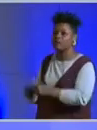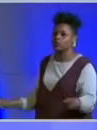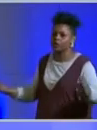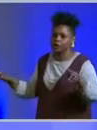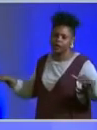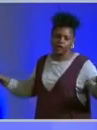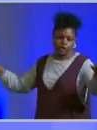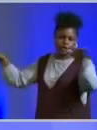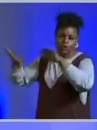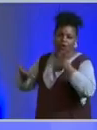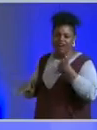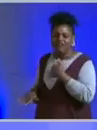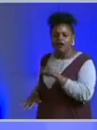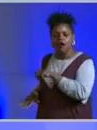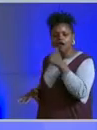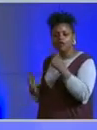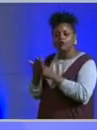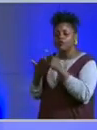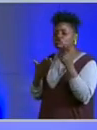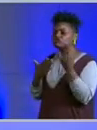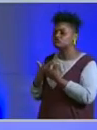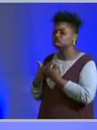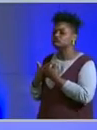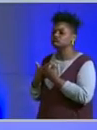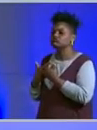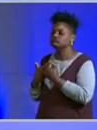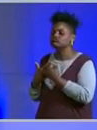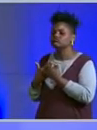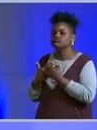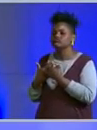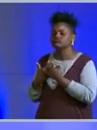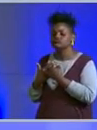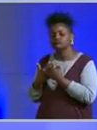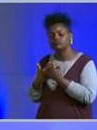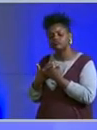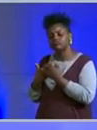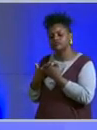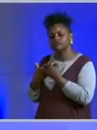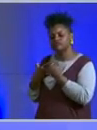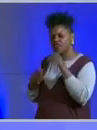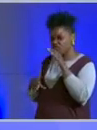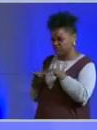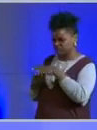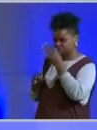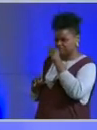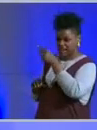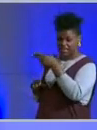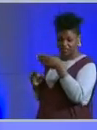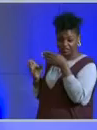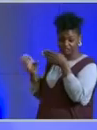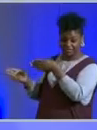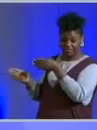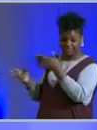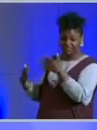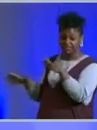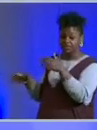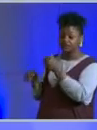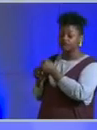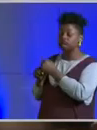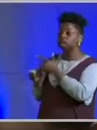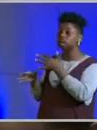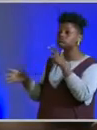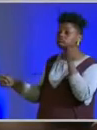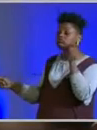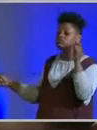Christian project, which is a 100% affordable project, located right over here on H Street, which is a rapidly changing neighborhood, was a great addition